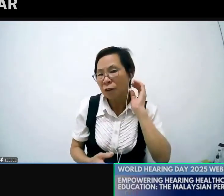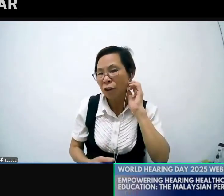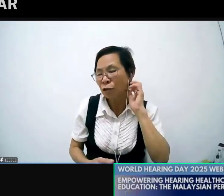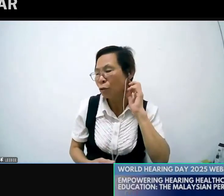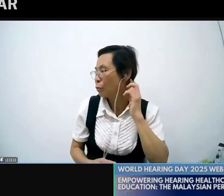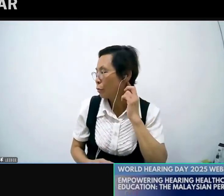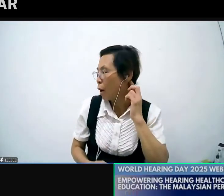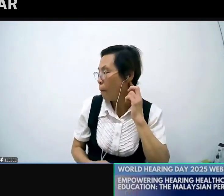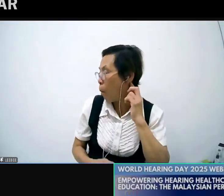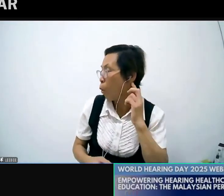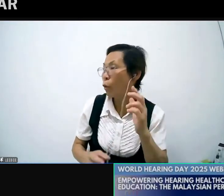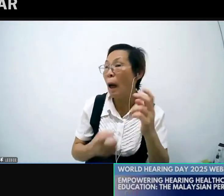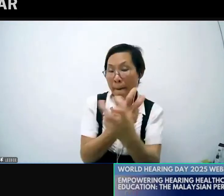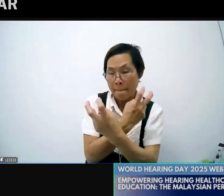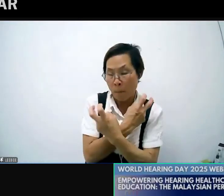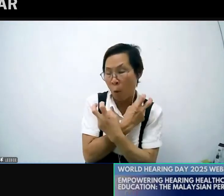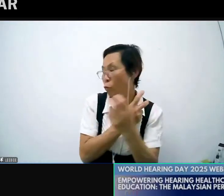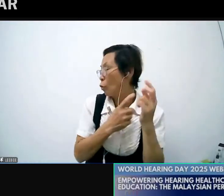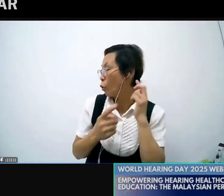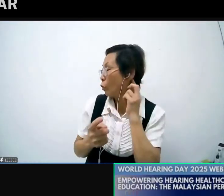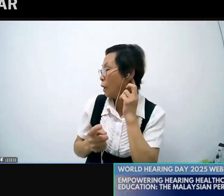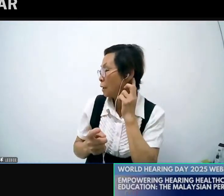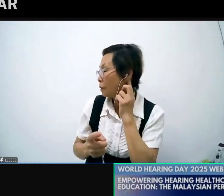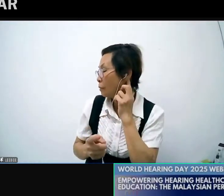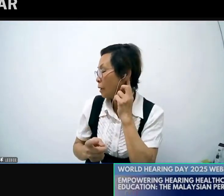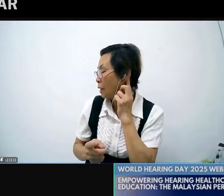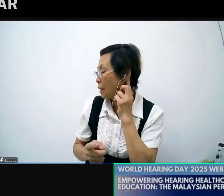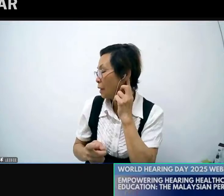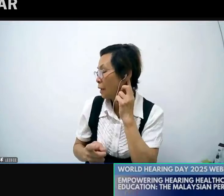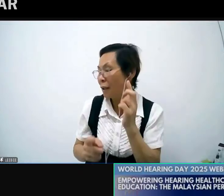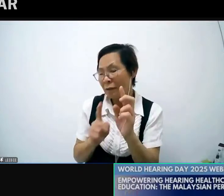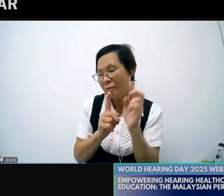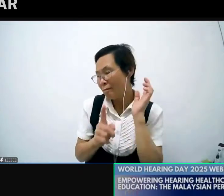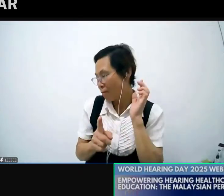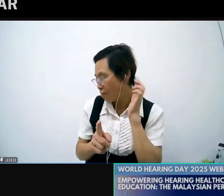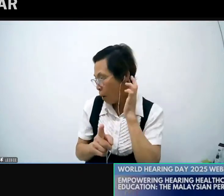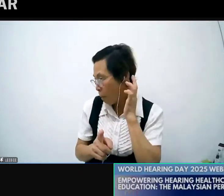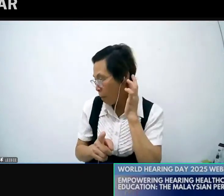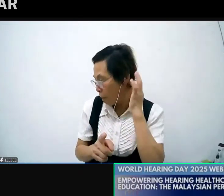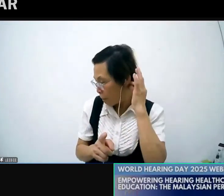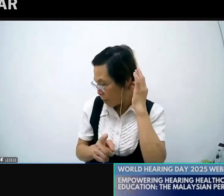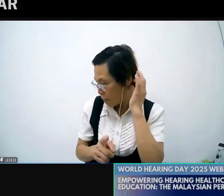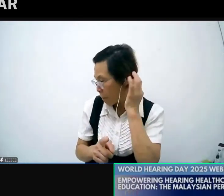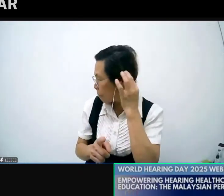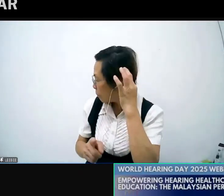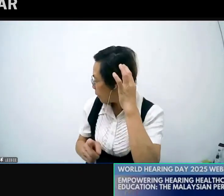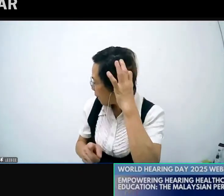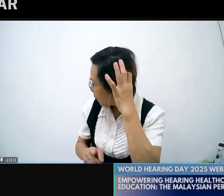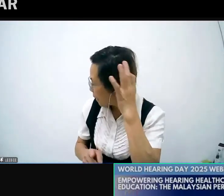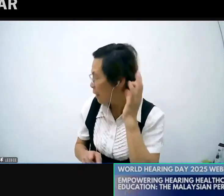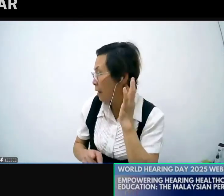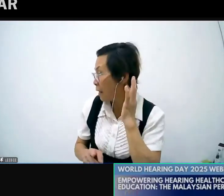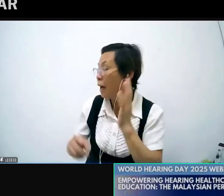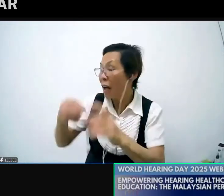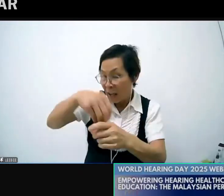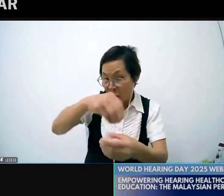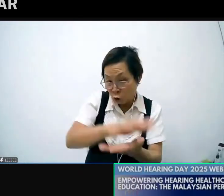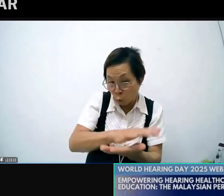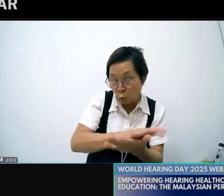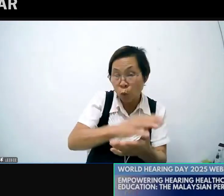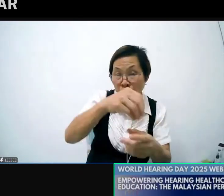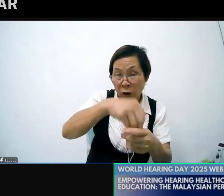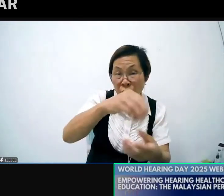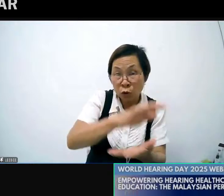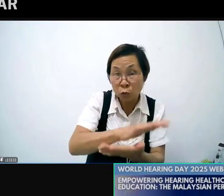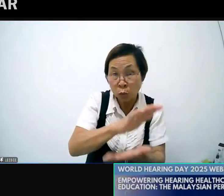that transduce the sounds via the bone conduction route. So in the school, because perhaps in the school they